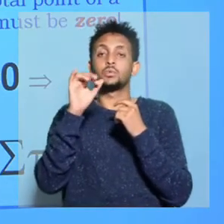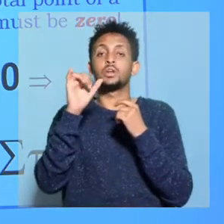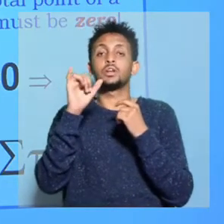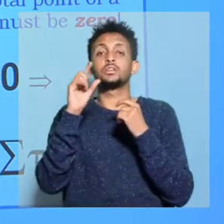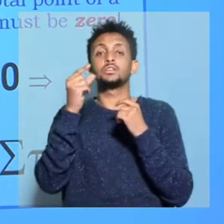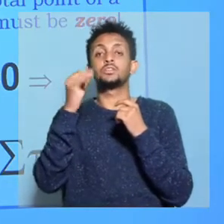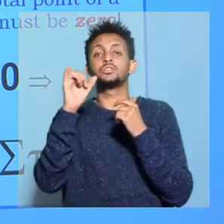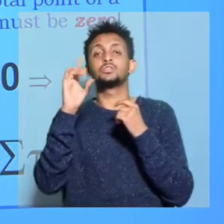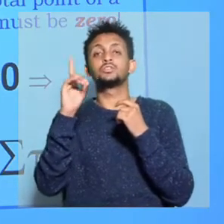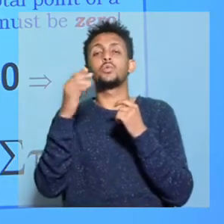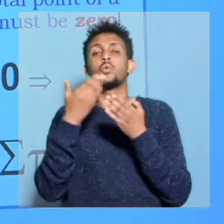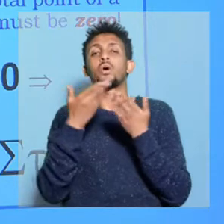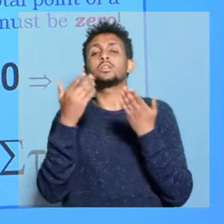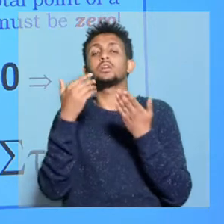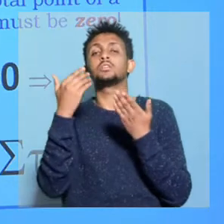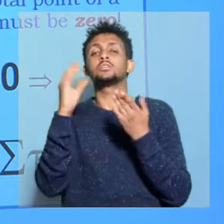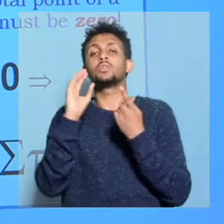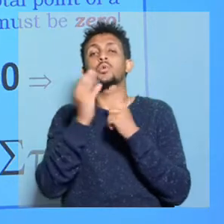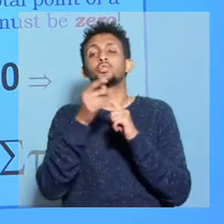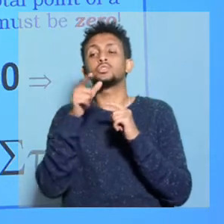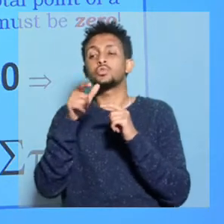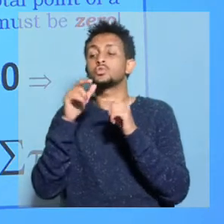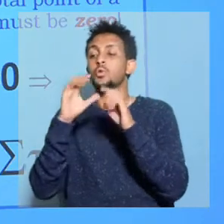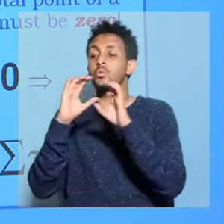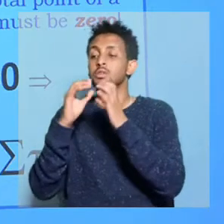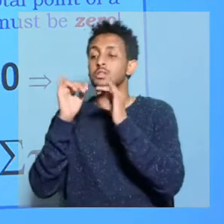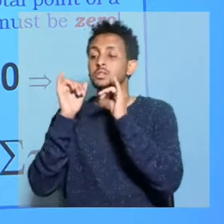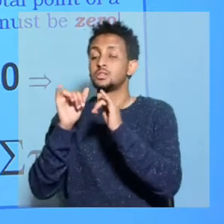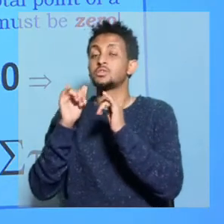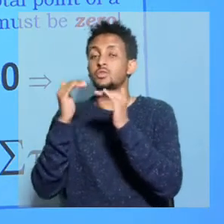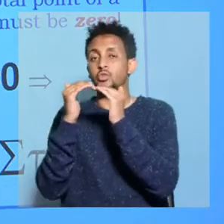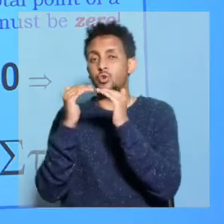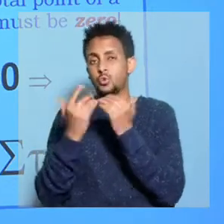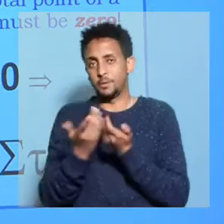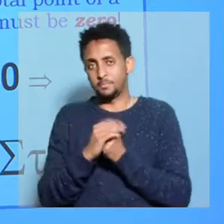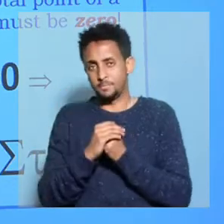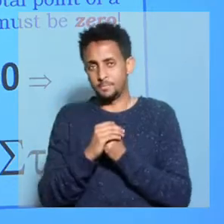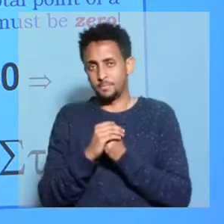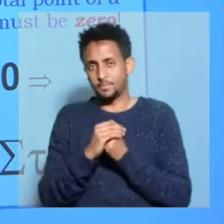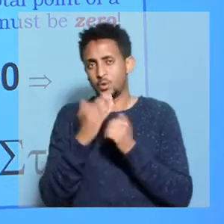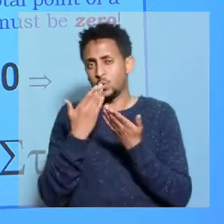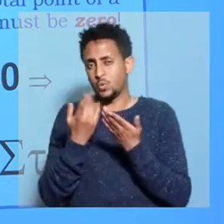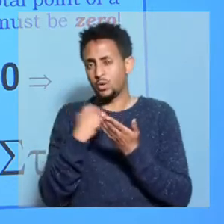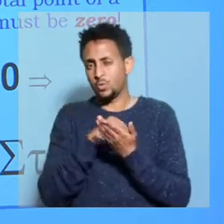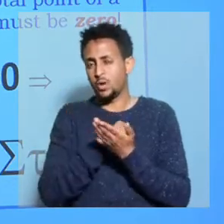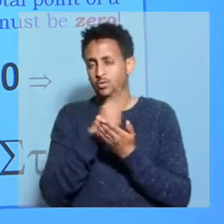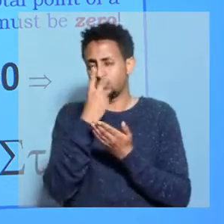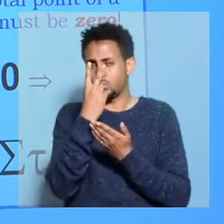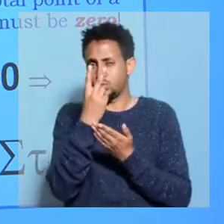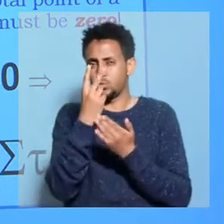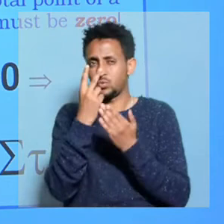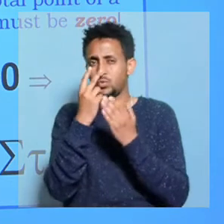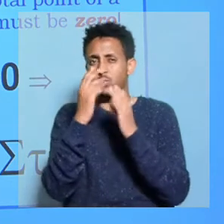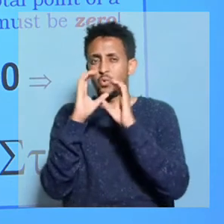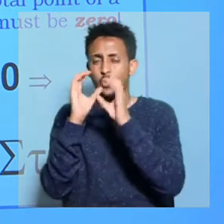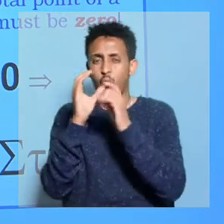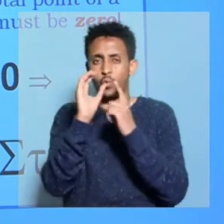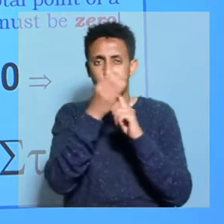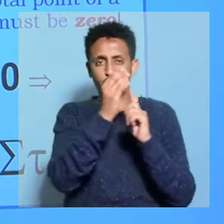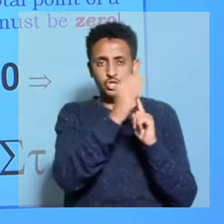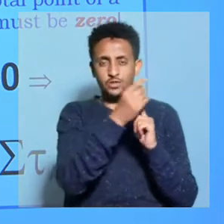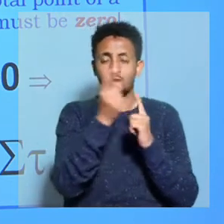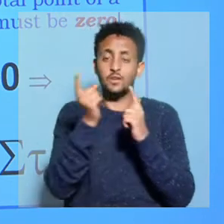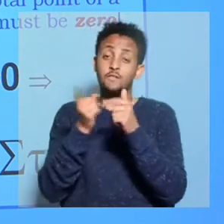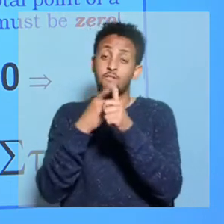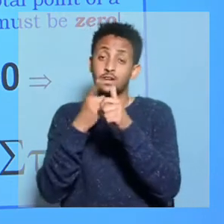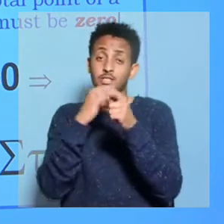system, what are the conditions for those objects to be in a state of equilibrium? Well, we have two conditions of equilibrium. The